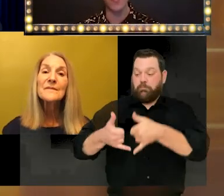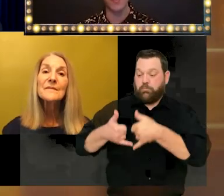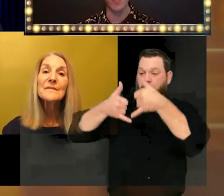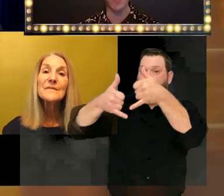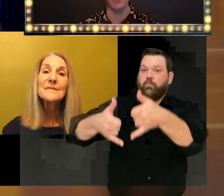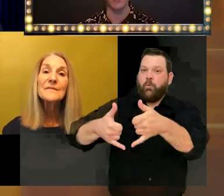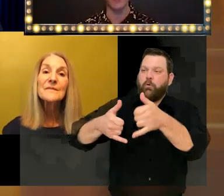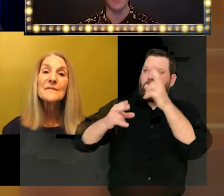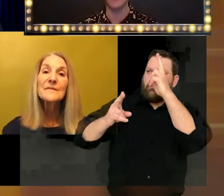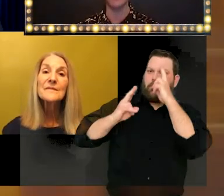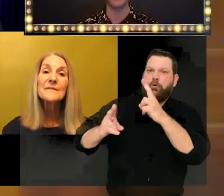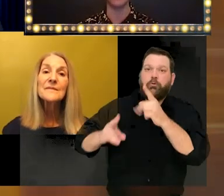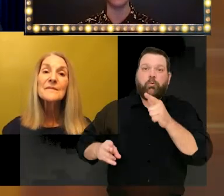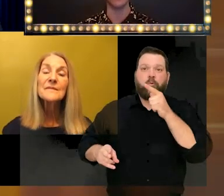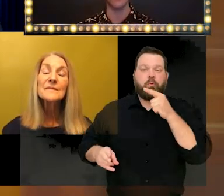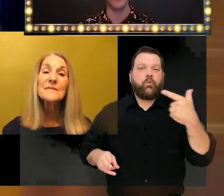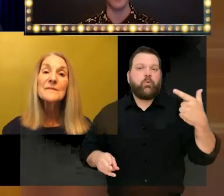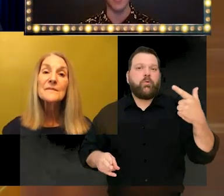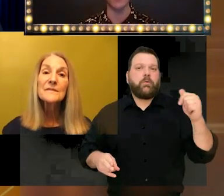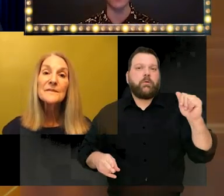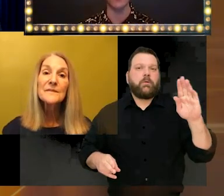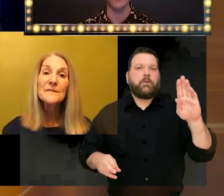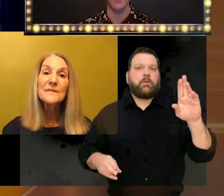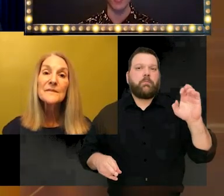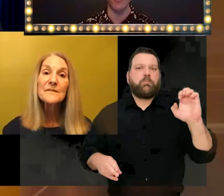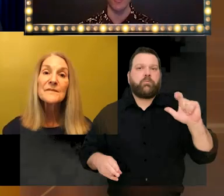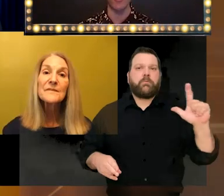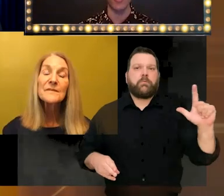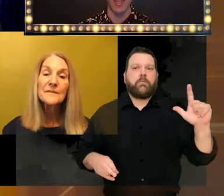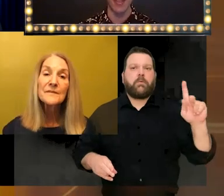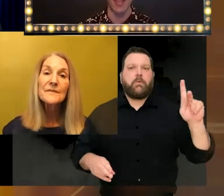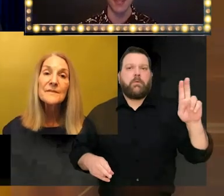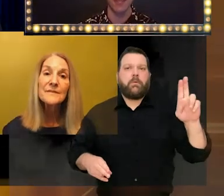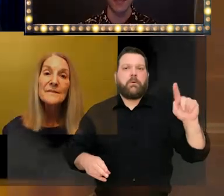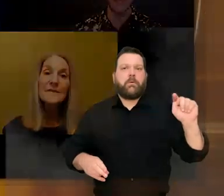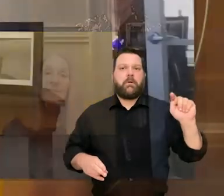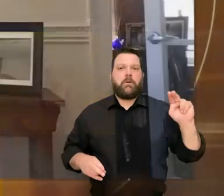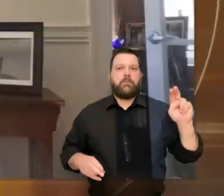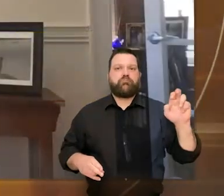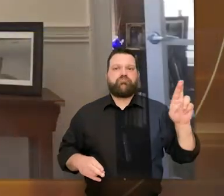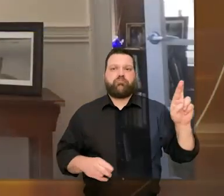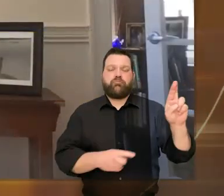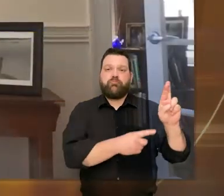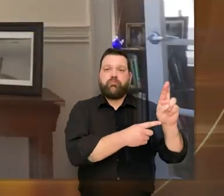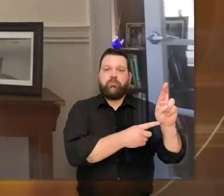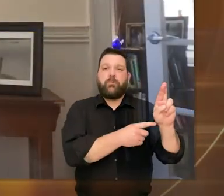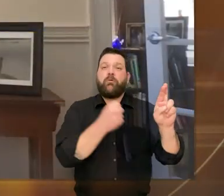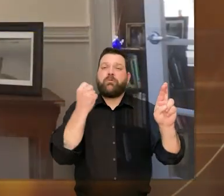words about Gabriel is Elliot Norton Award-winning actress Adrienne Kristansky.